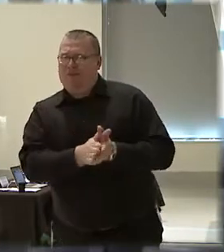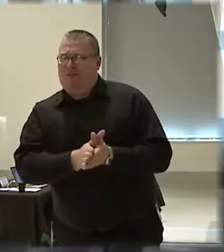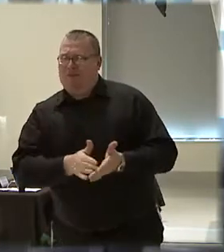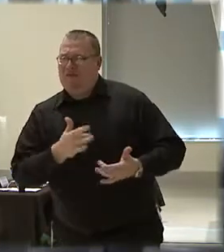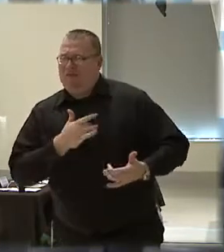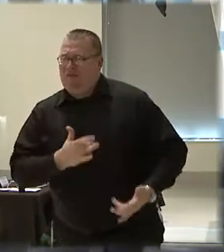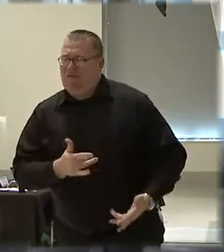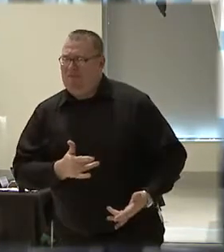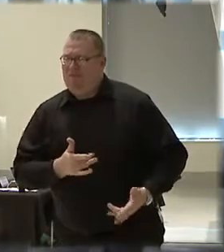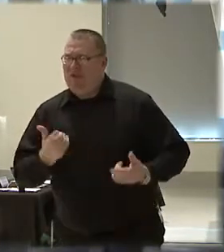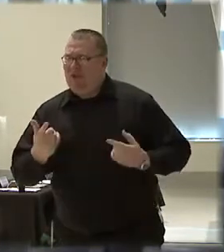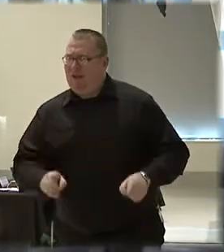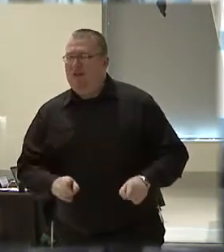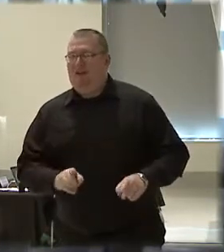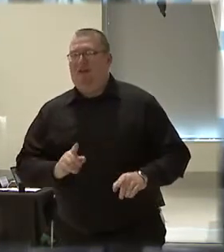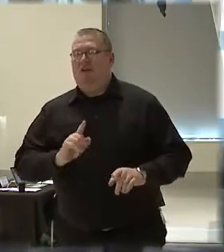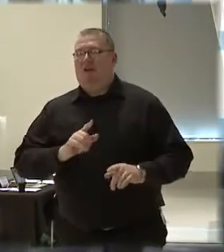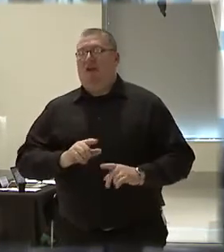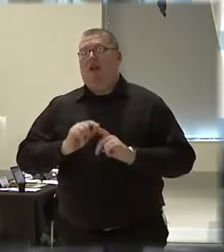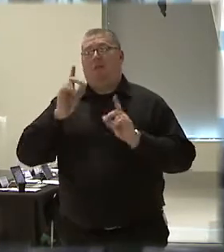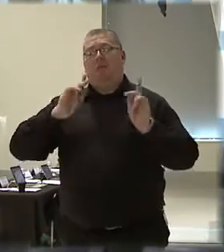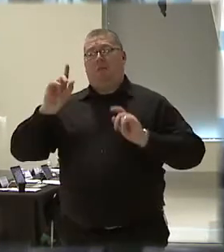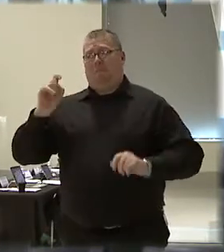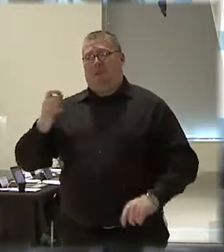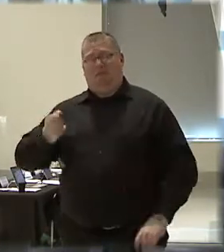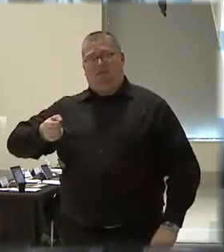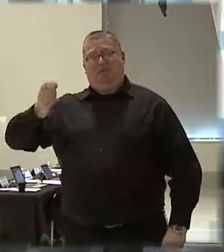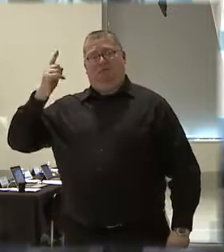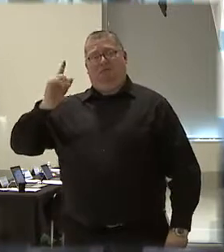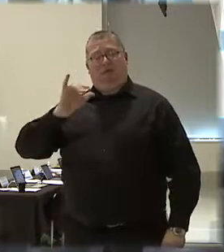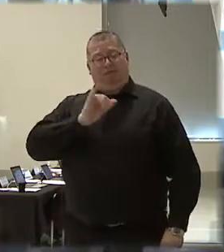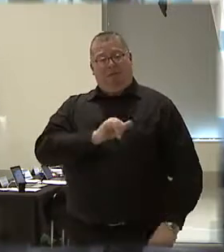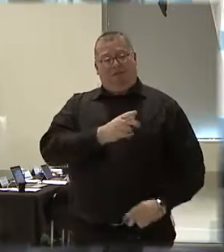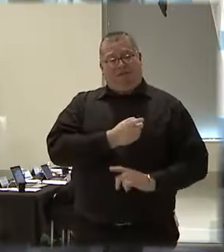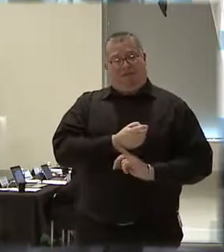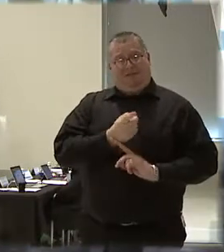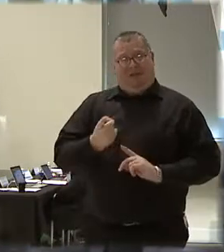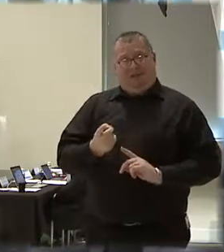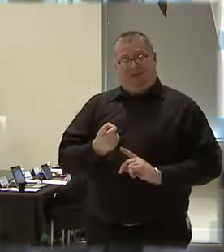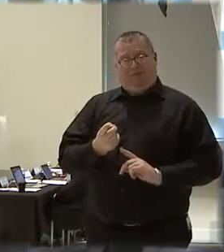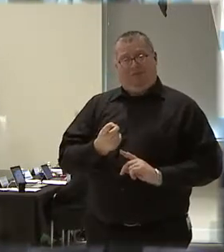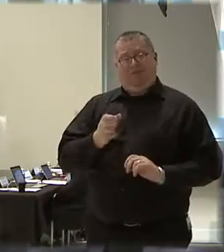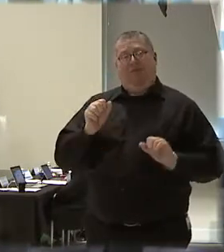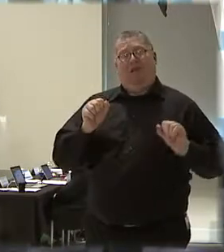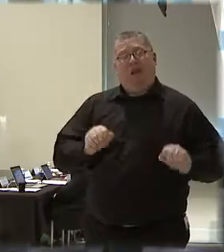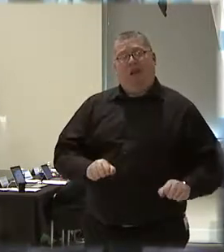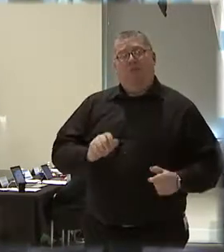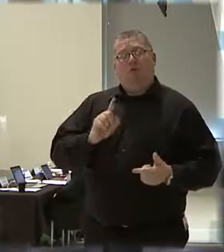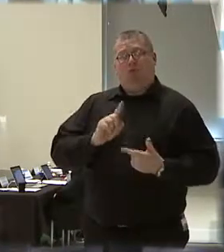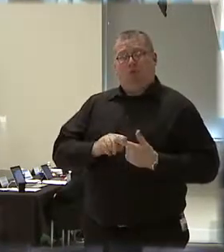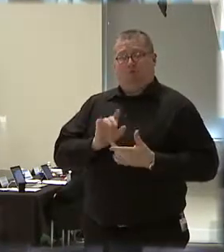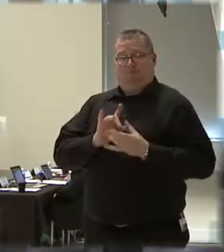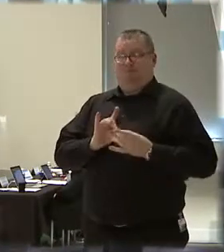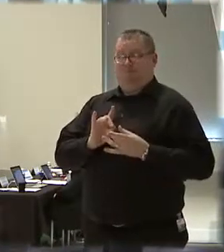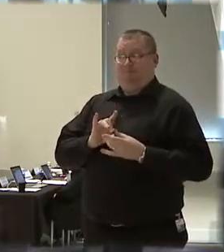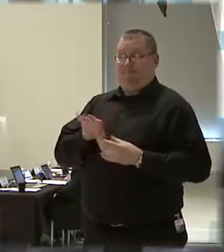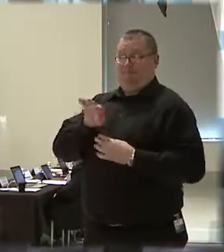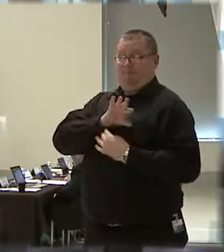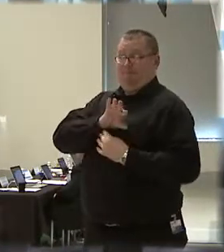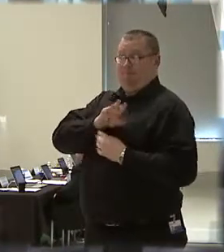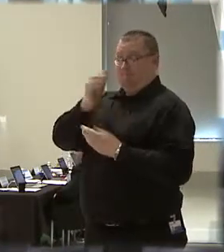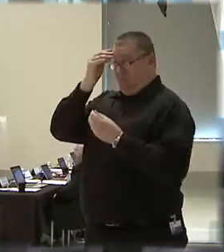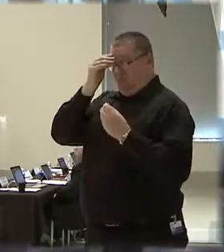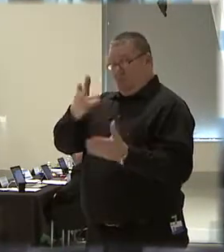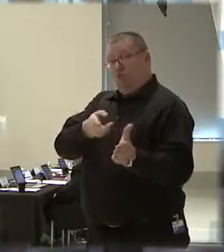as people realize that this device is able to tell the truth of an encounter, no